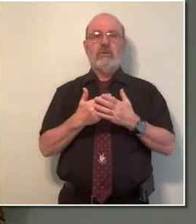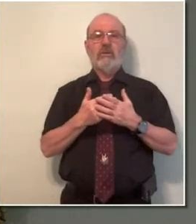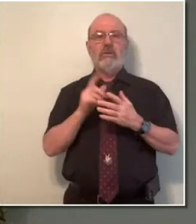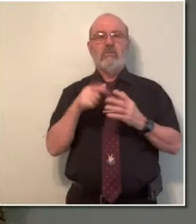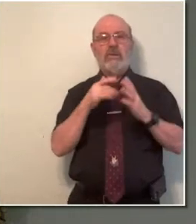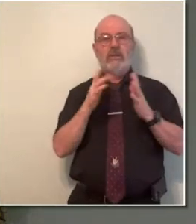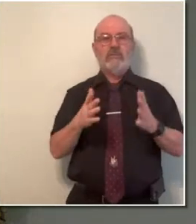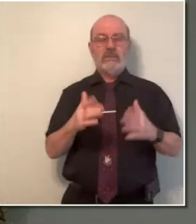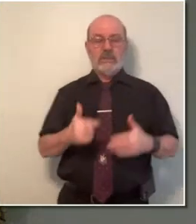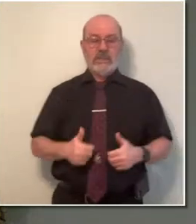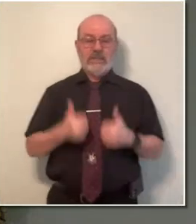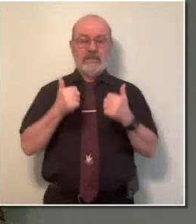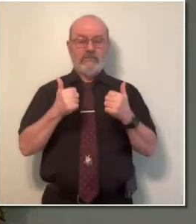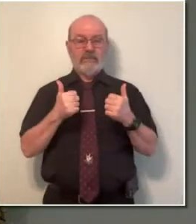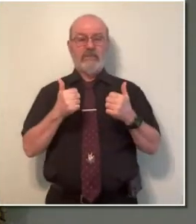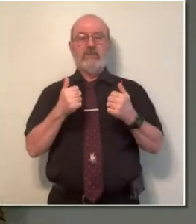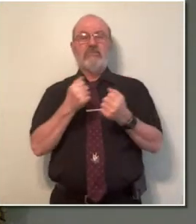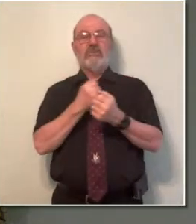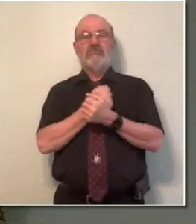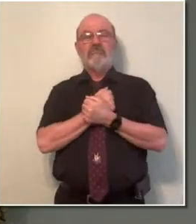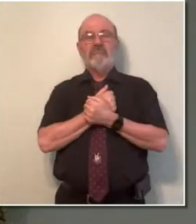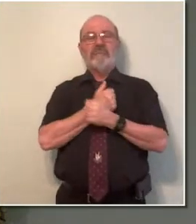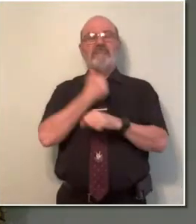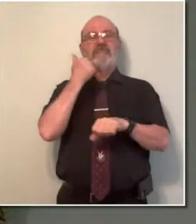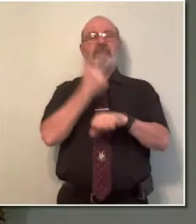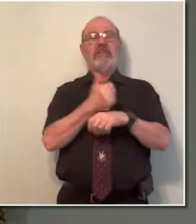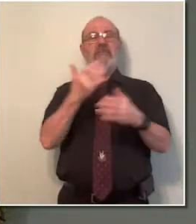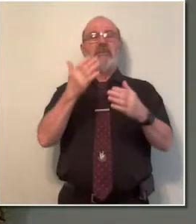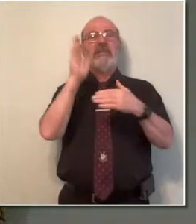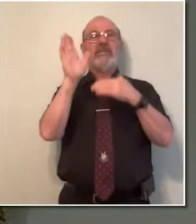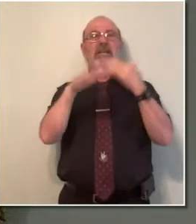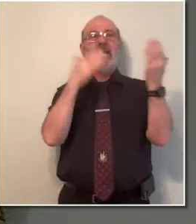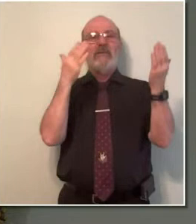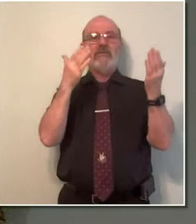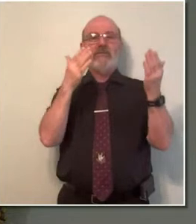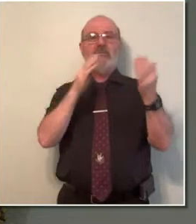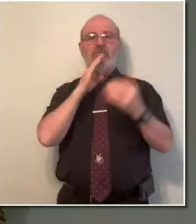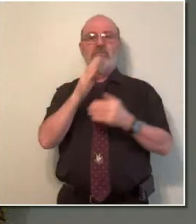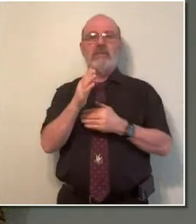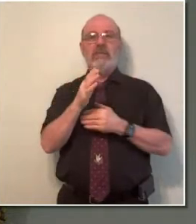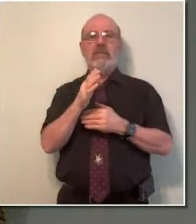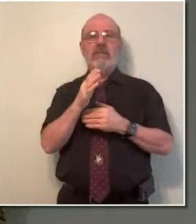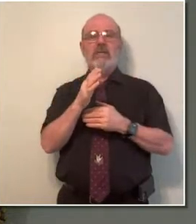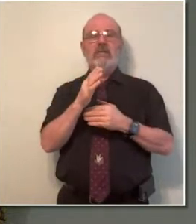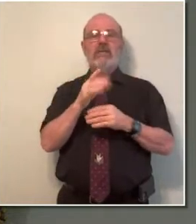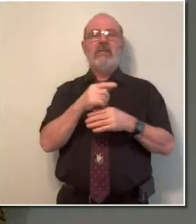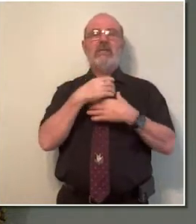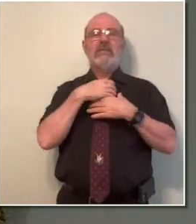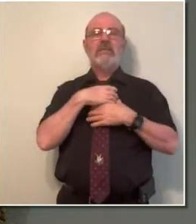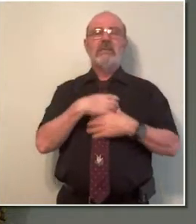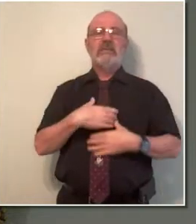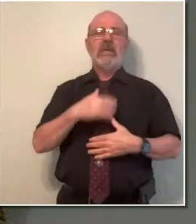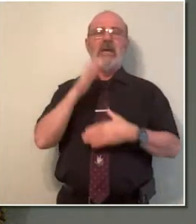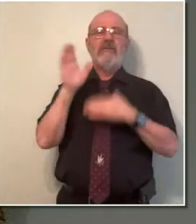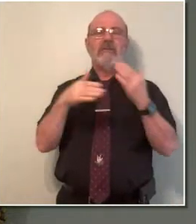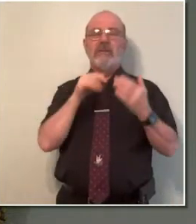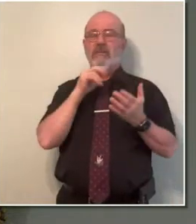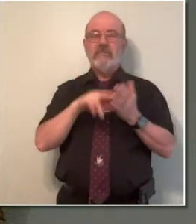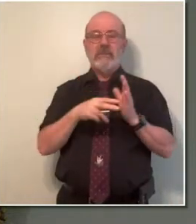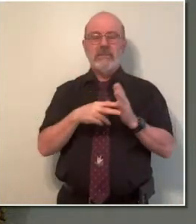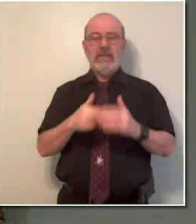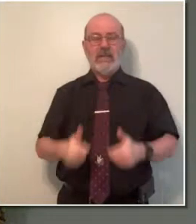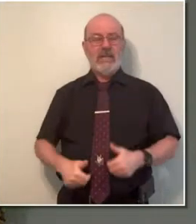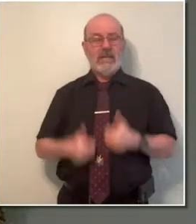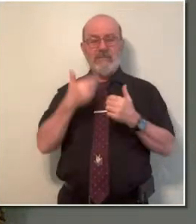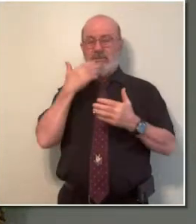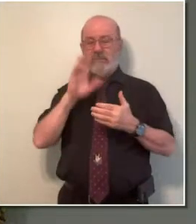living with their affection set on things above, there's going to be a longing for heaven. But that doesn't mean that this life has to be bad